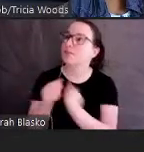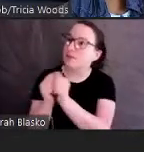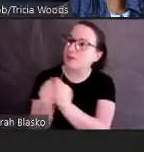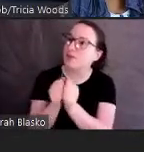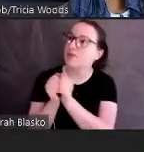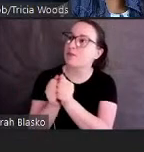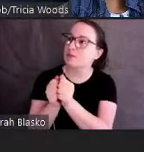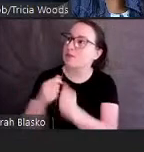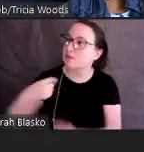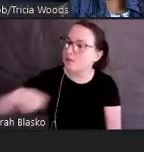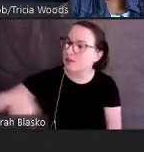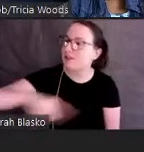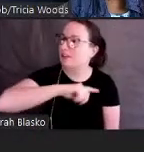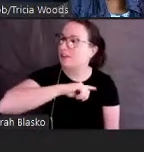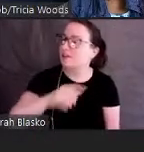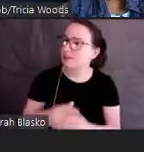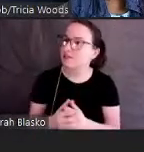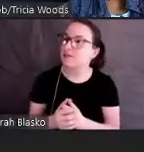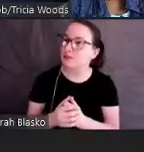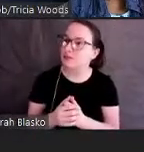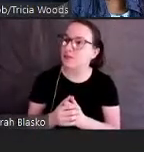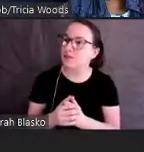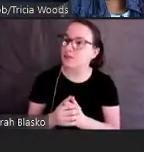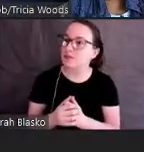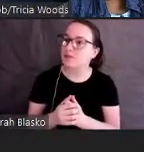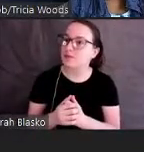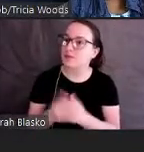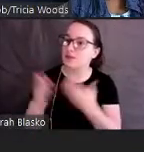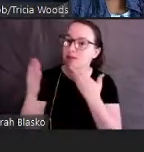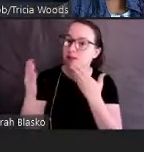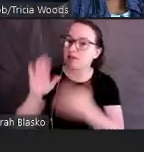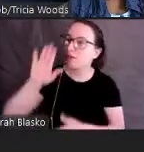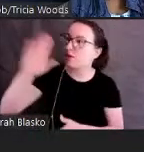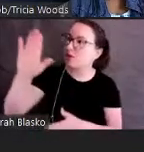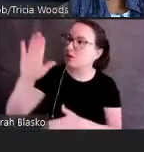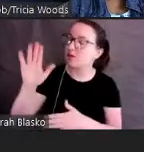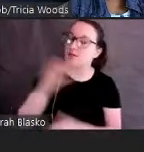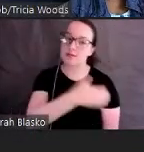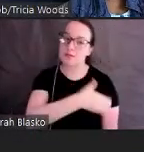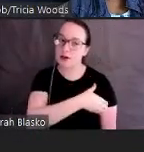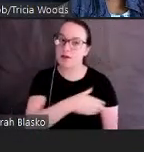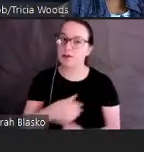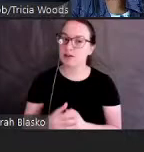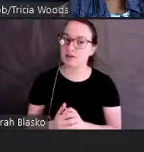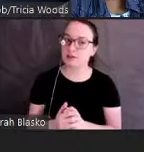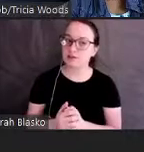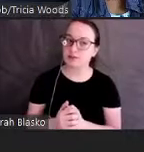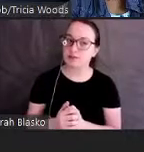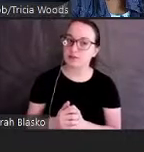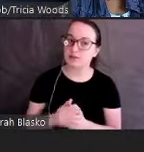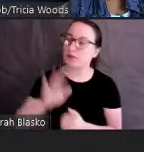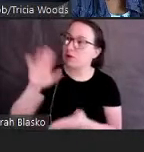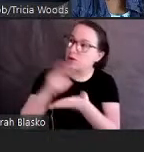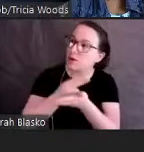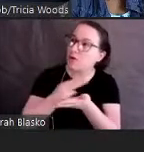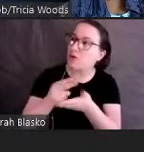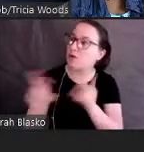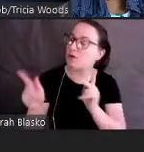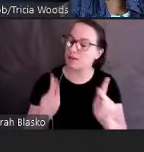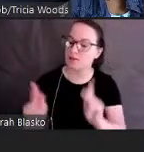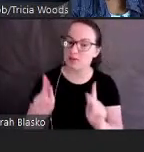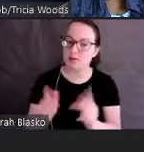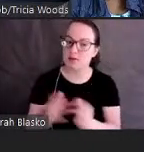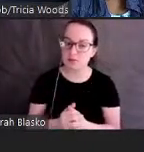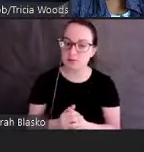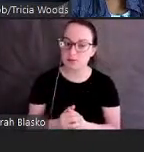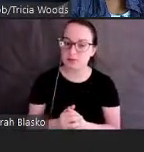to the worship and like being together, that your power together with your holy people can help us to grasp how wide and